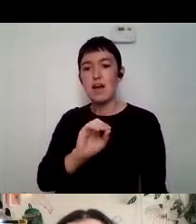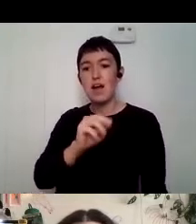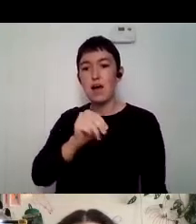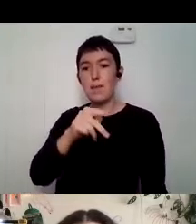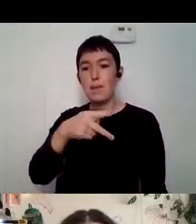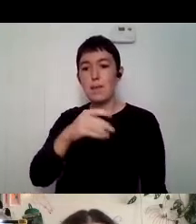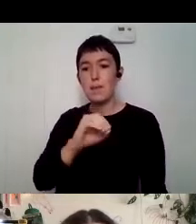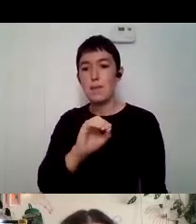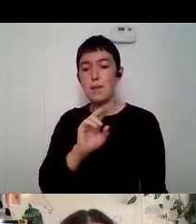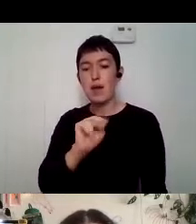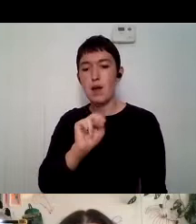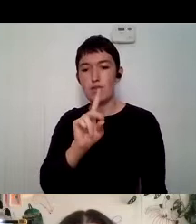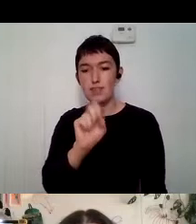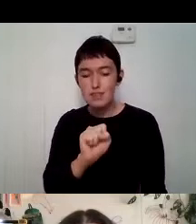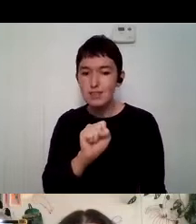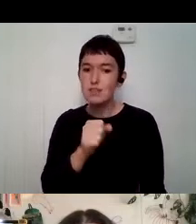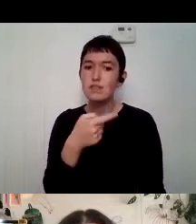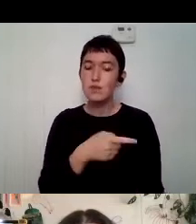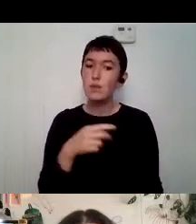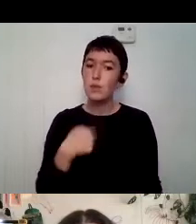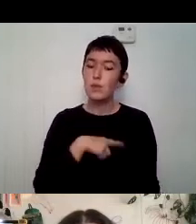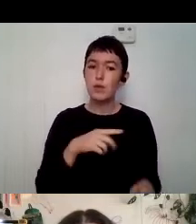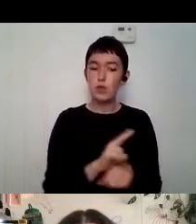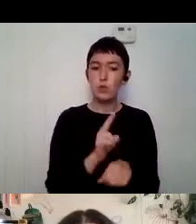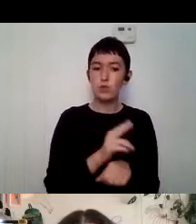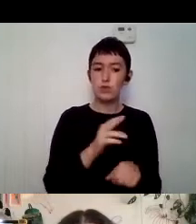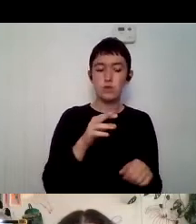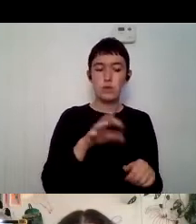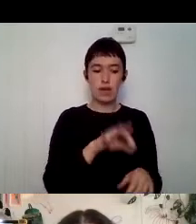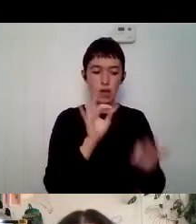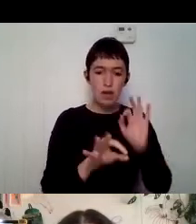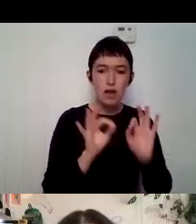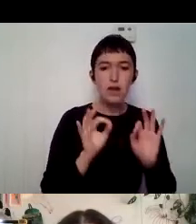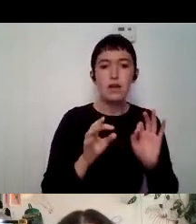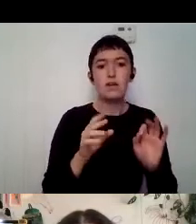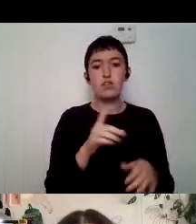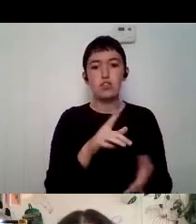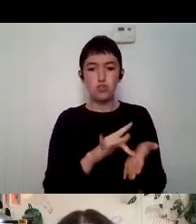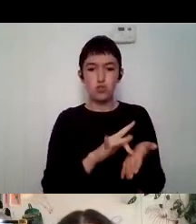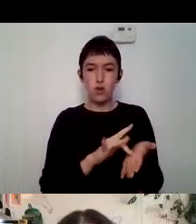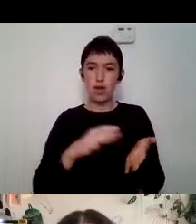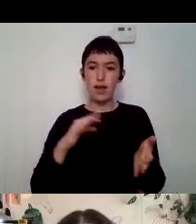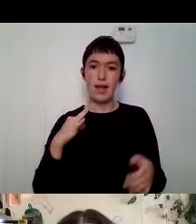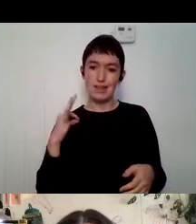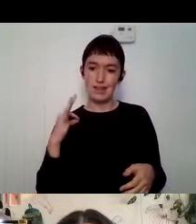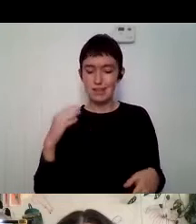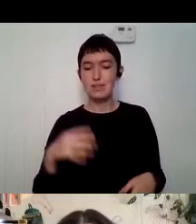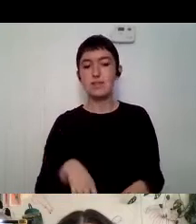to identify promising drug candidates. And every single step of the way, we're kind of narrowing down the space